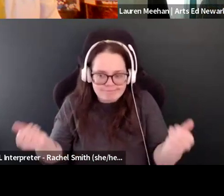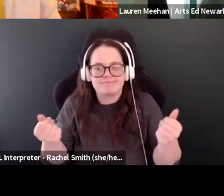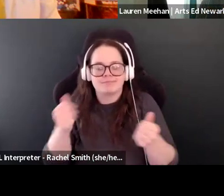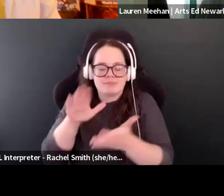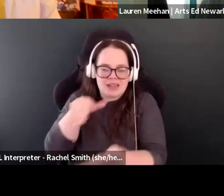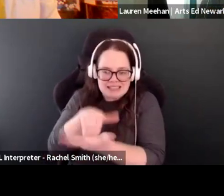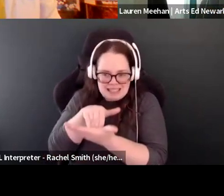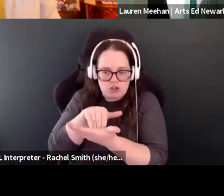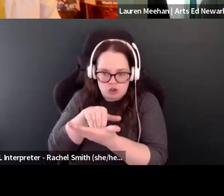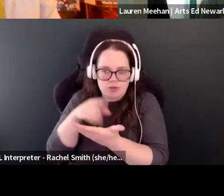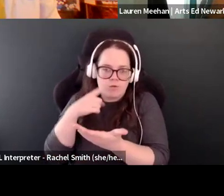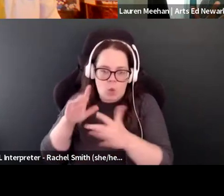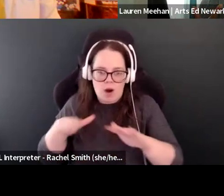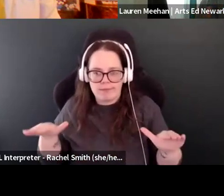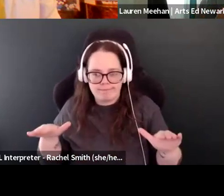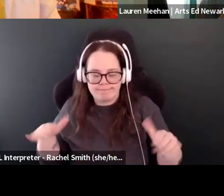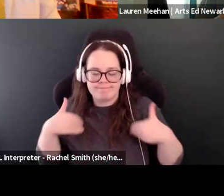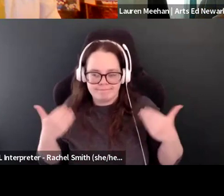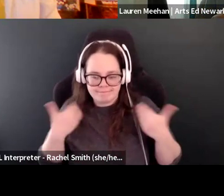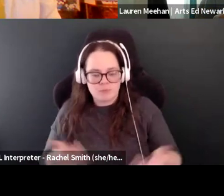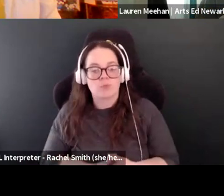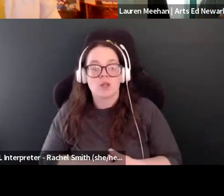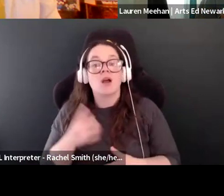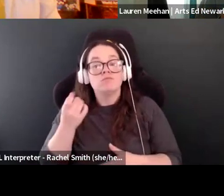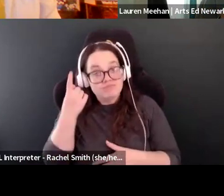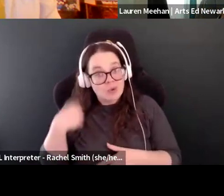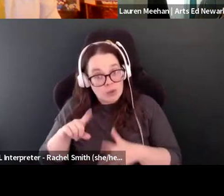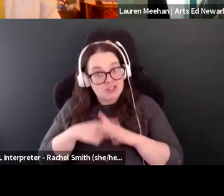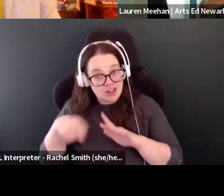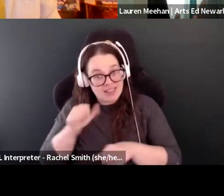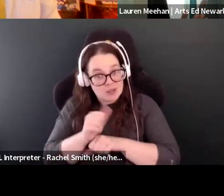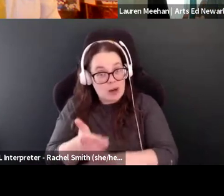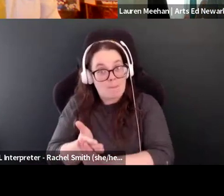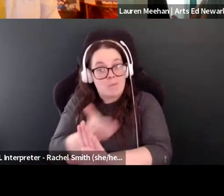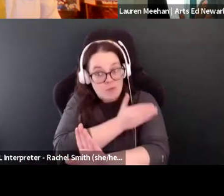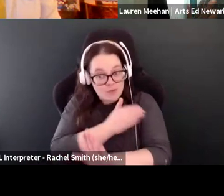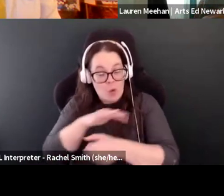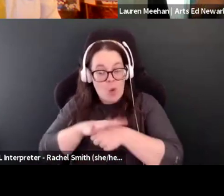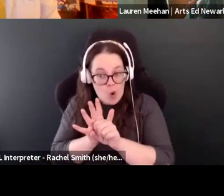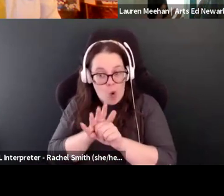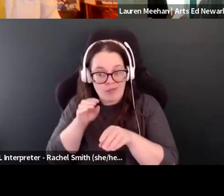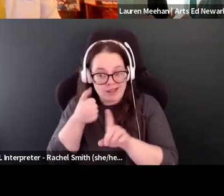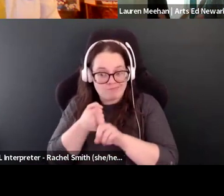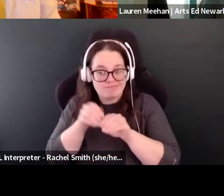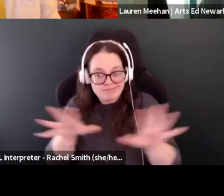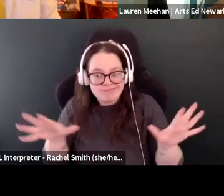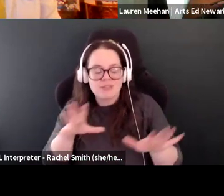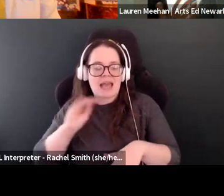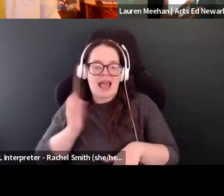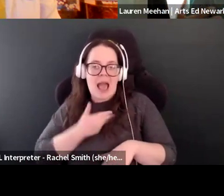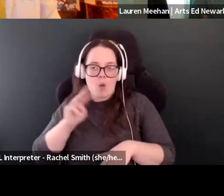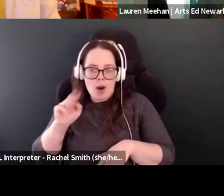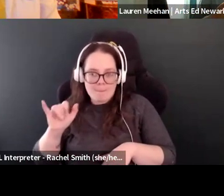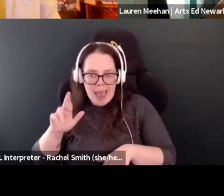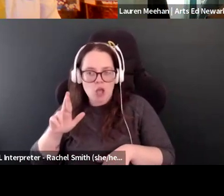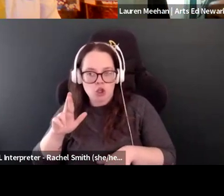before the pandemic. Our mayor, Ras Baraka, has declared Newark to be a trauma-informed city and a